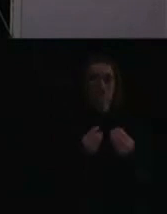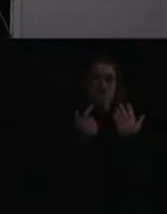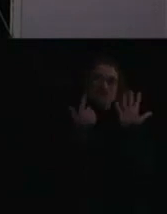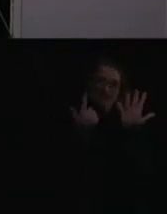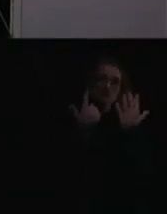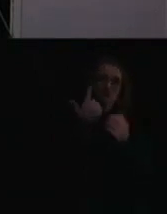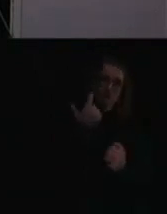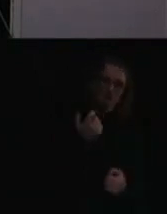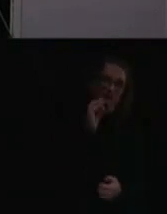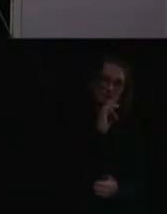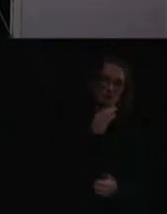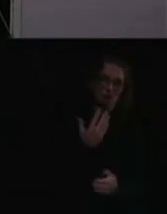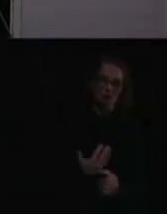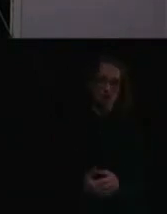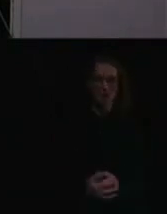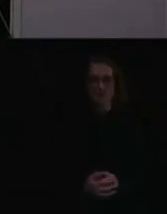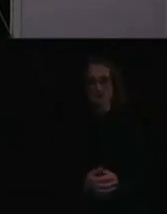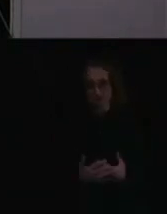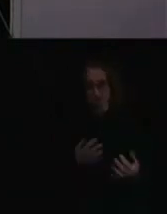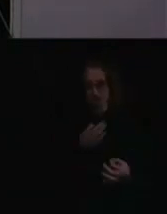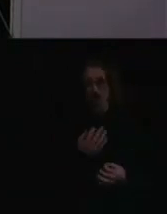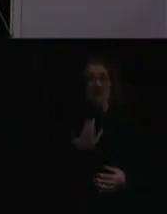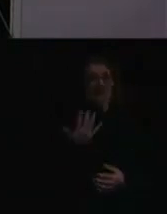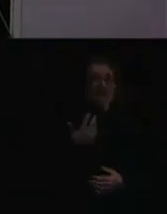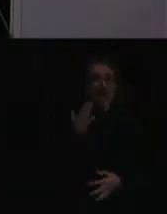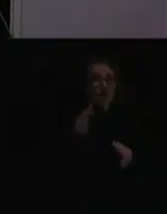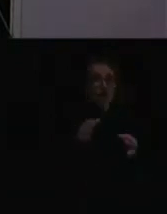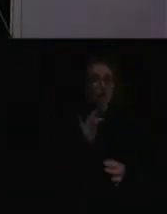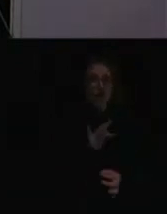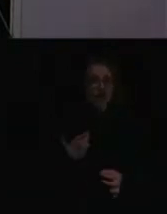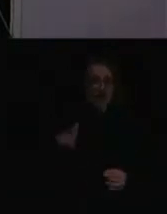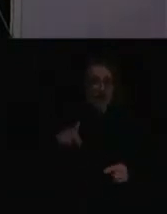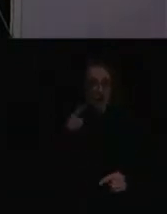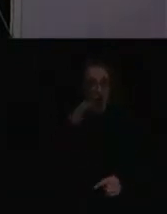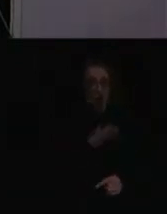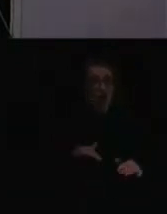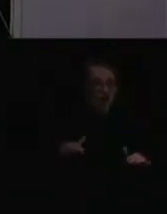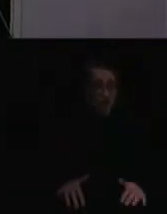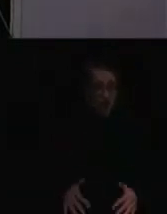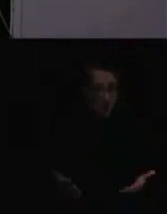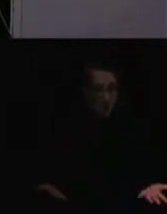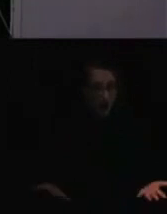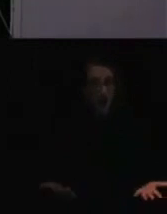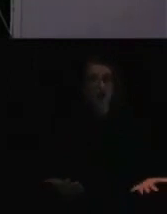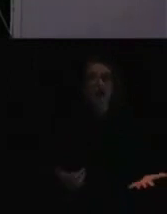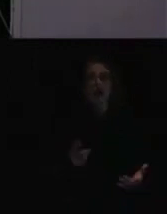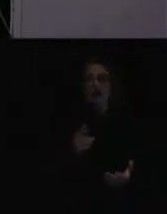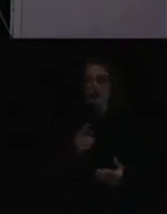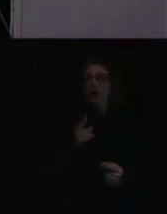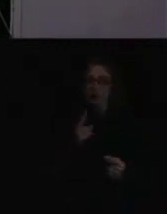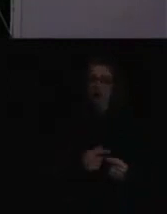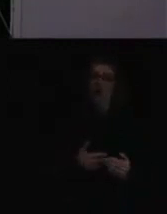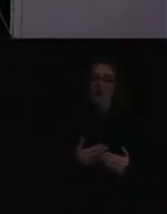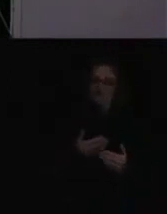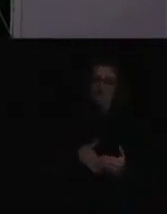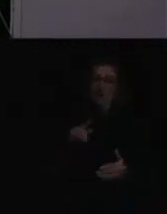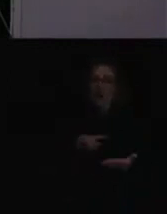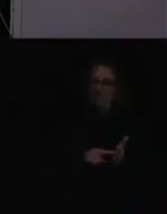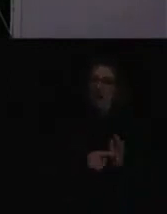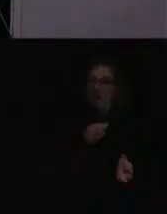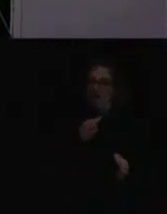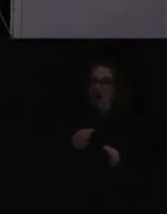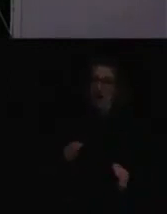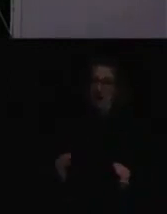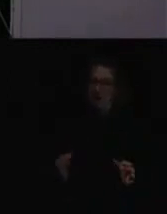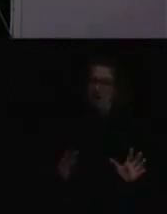and we get up 27% when we add in those that say it's the secondary or the tertiary profession. How many actors do we have in Germany? Well,